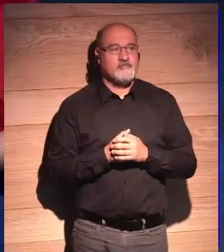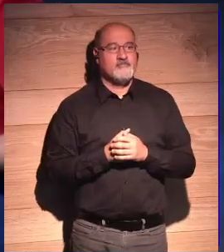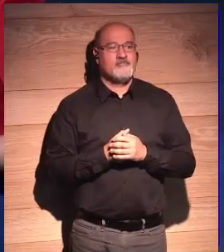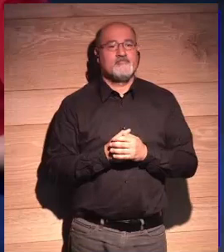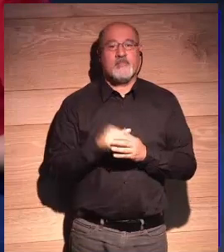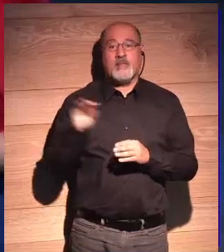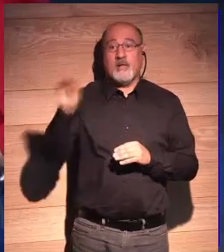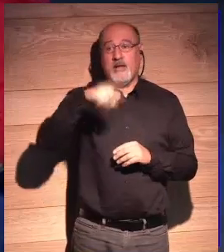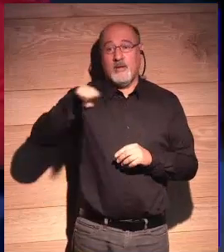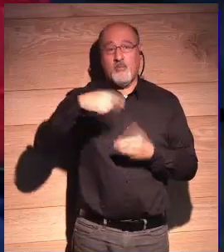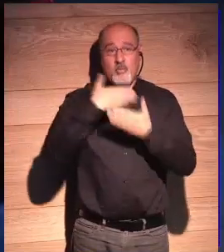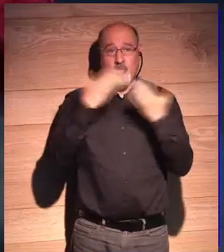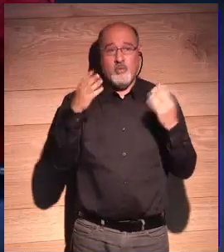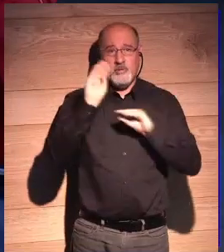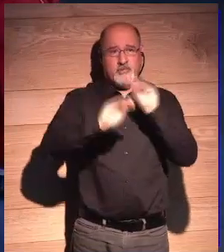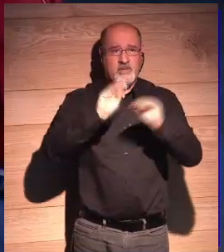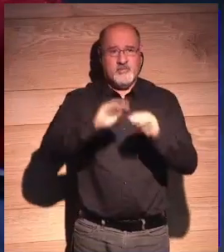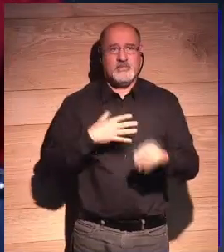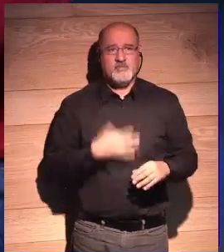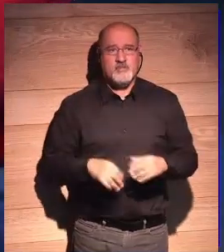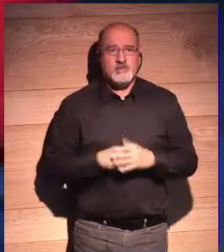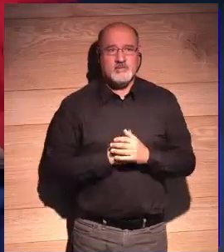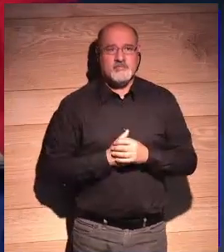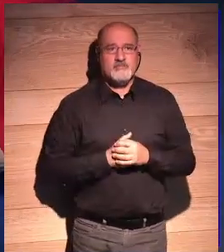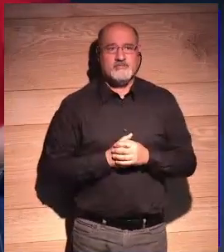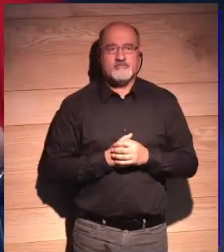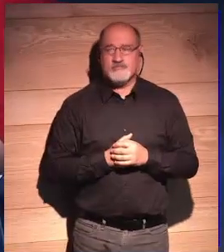anything else to say, Nacho, we're going to open the Q&A